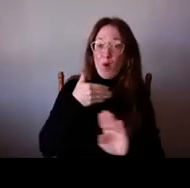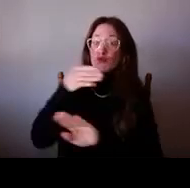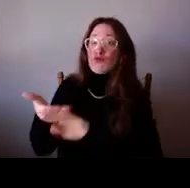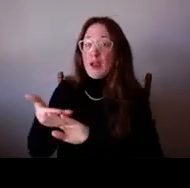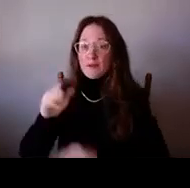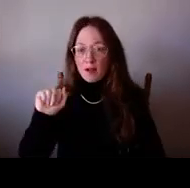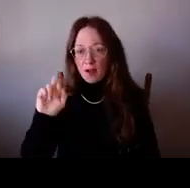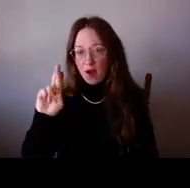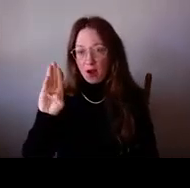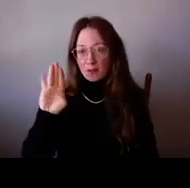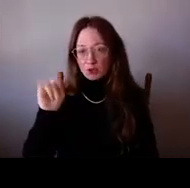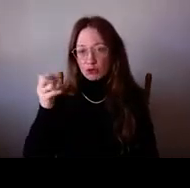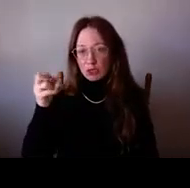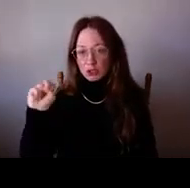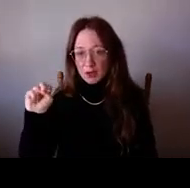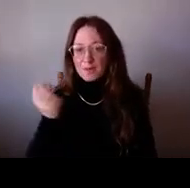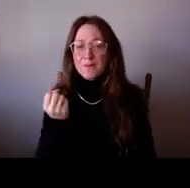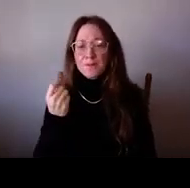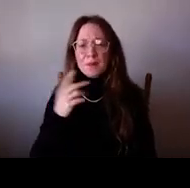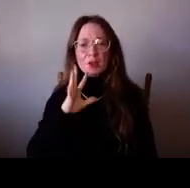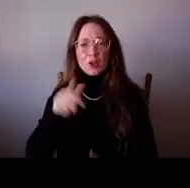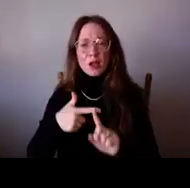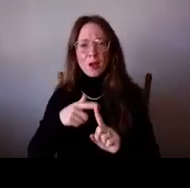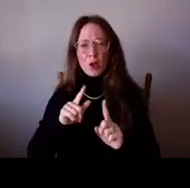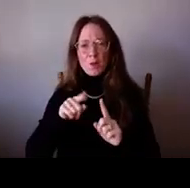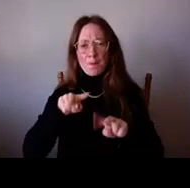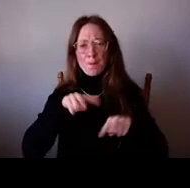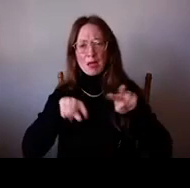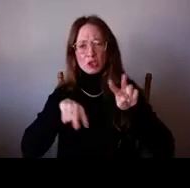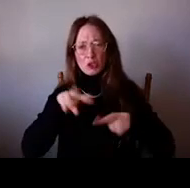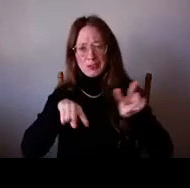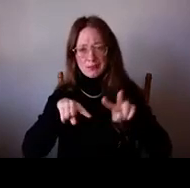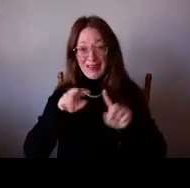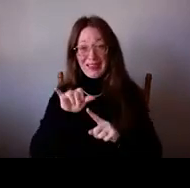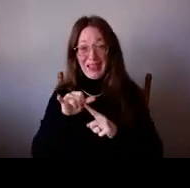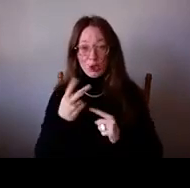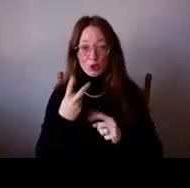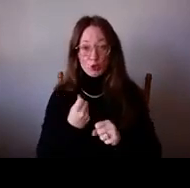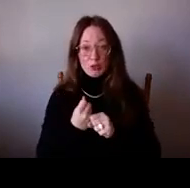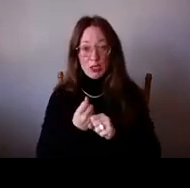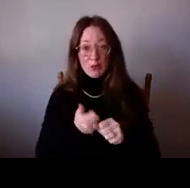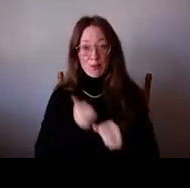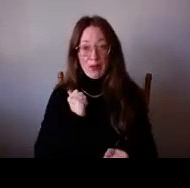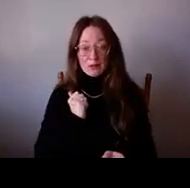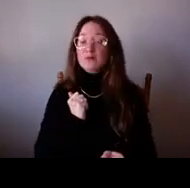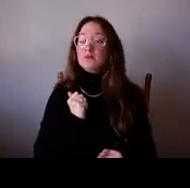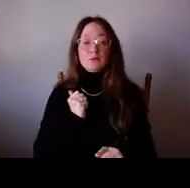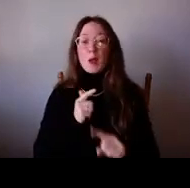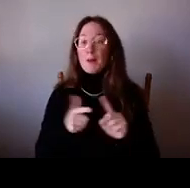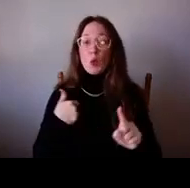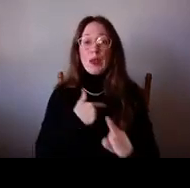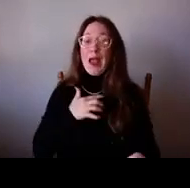In the area of monitoring, there was a 2-year backlog, and I'm glad to say that we are on track to get all those previous monitoring reports